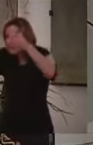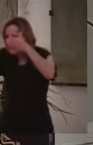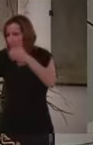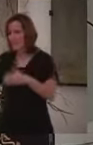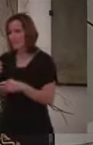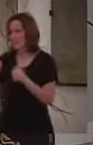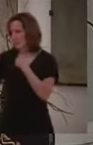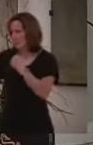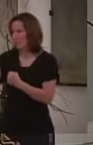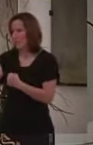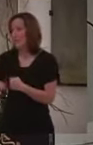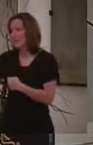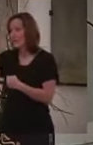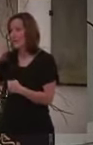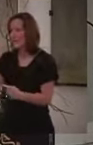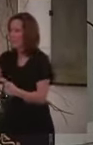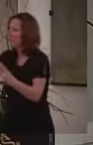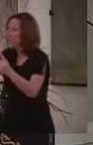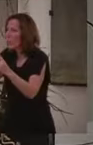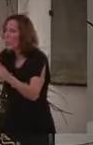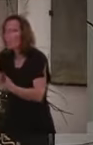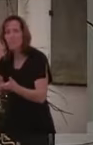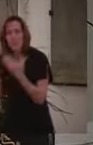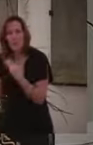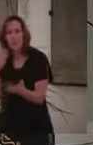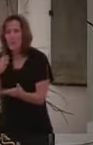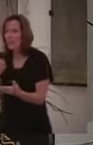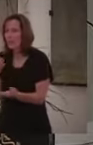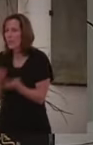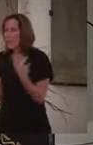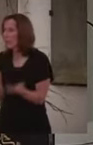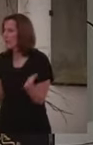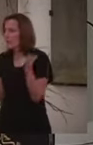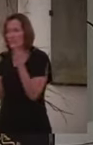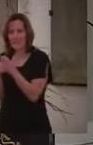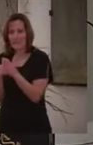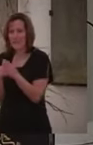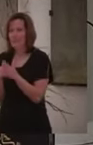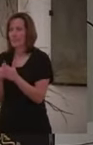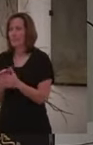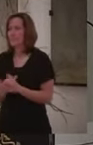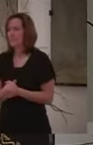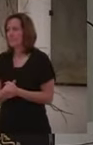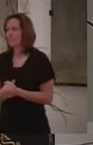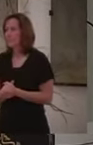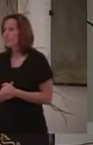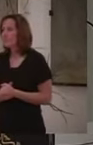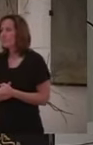God is their strength. God is their goal, no matter the odds against it.